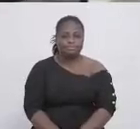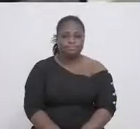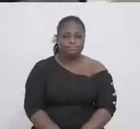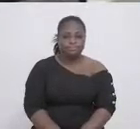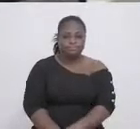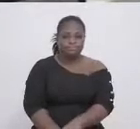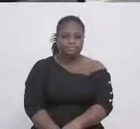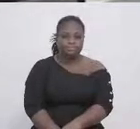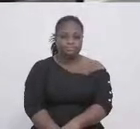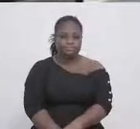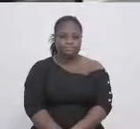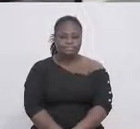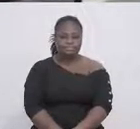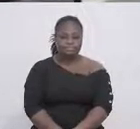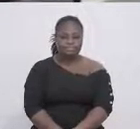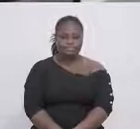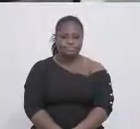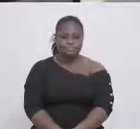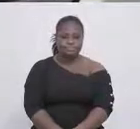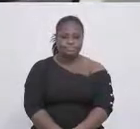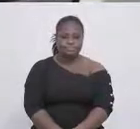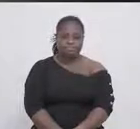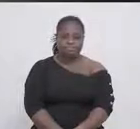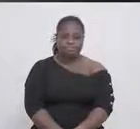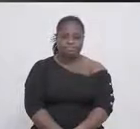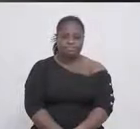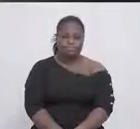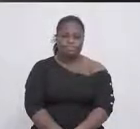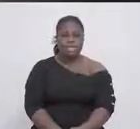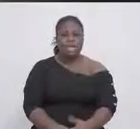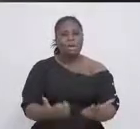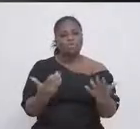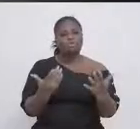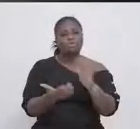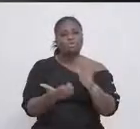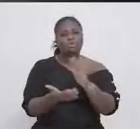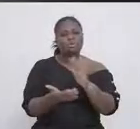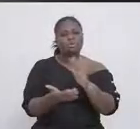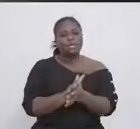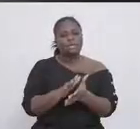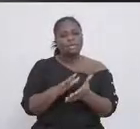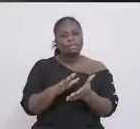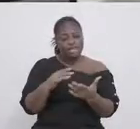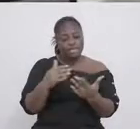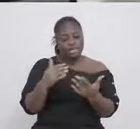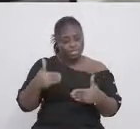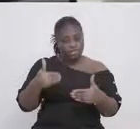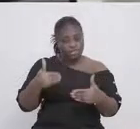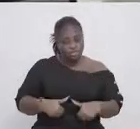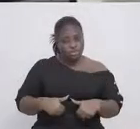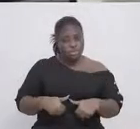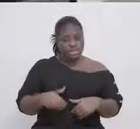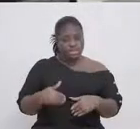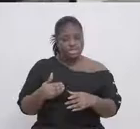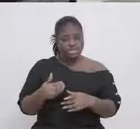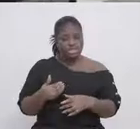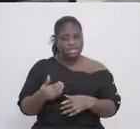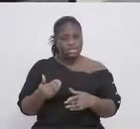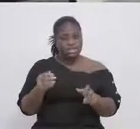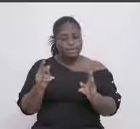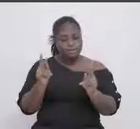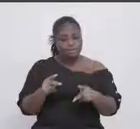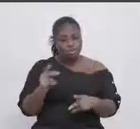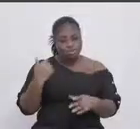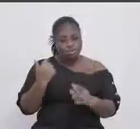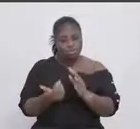Because I want to become an engineer in future, I decided to abreast myself with coding to help me become the engineer I want